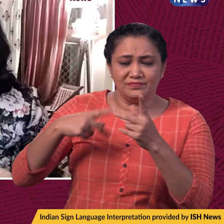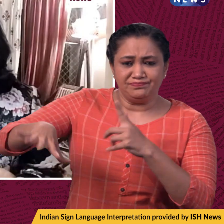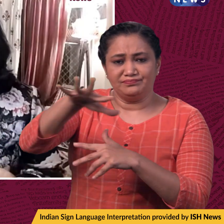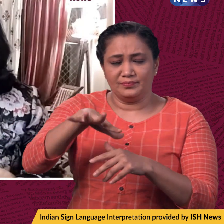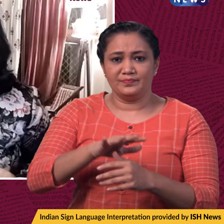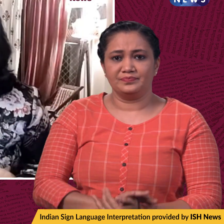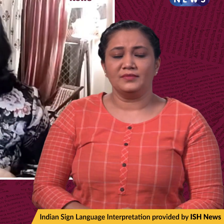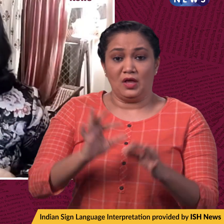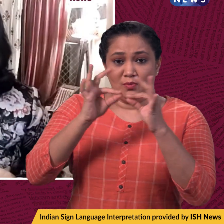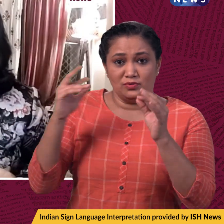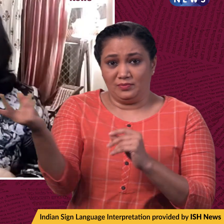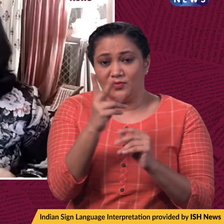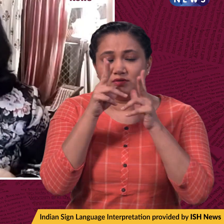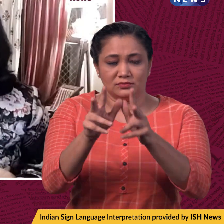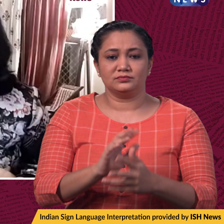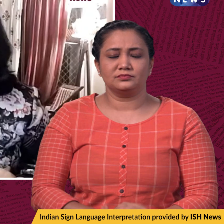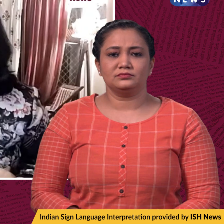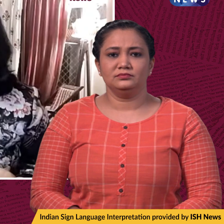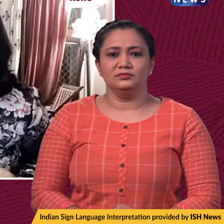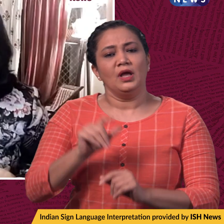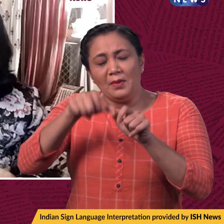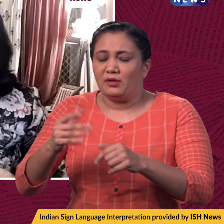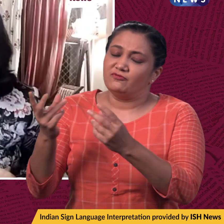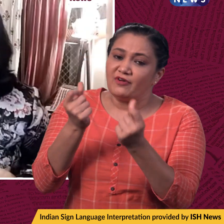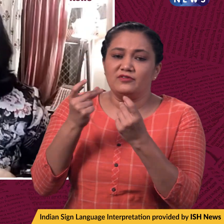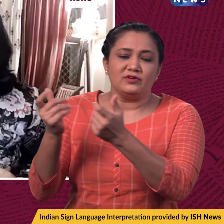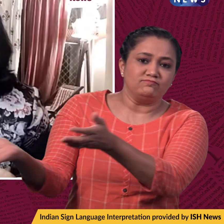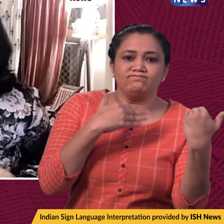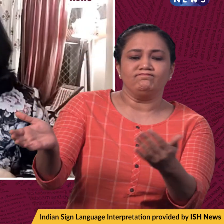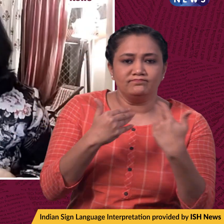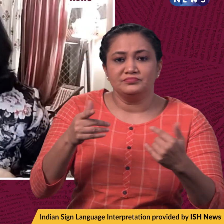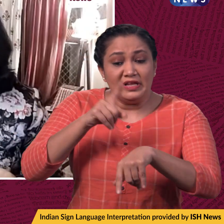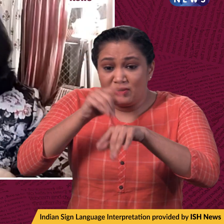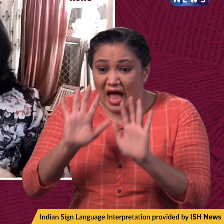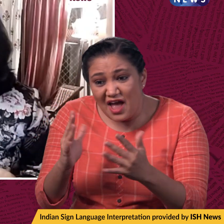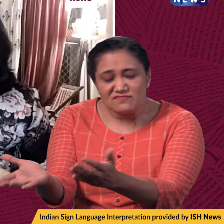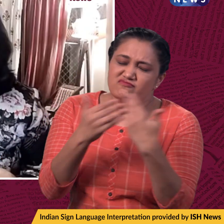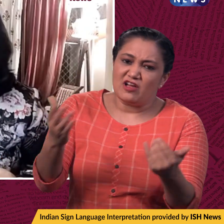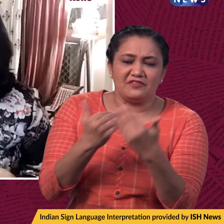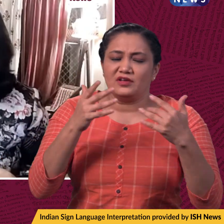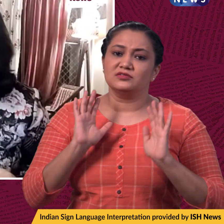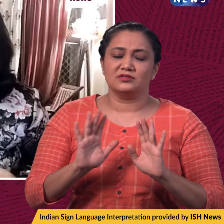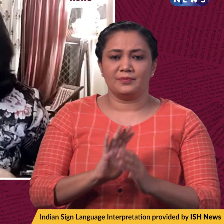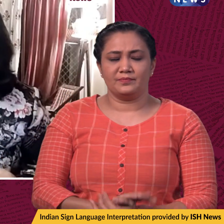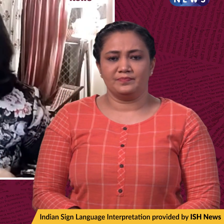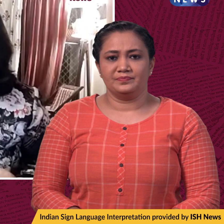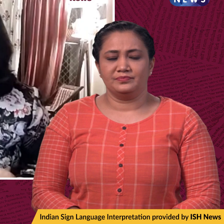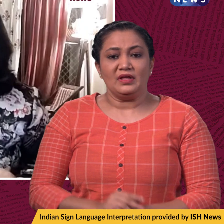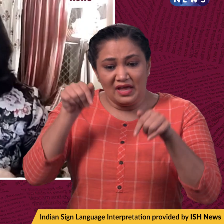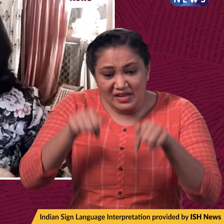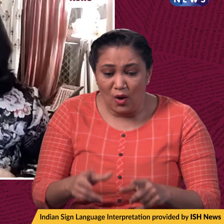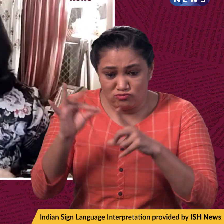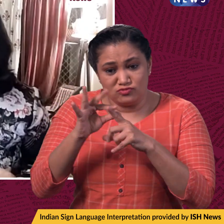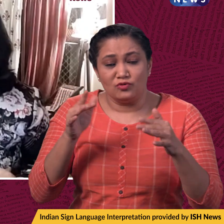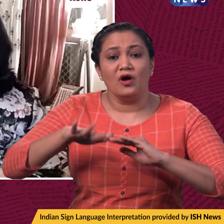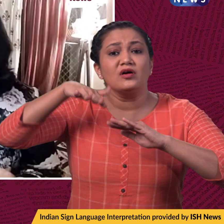Luhansk, and Donetsk to evacuate while they have the chance. She said, and I quote, "It has to be